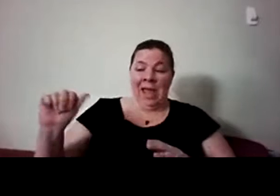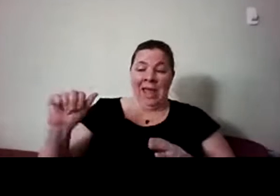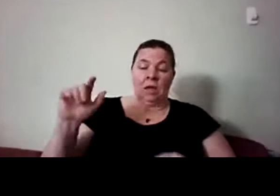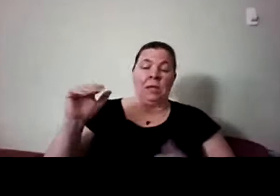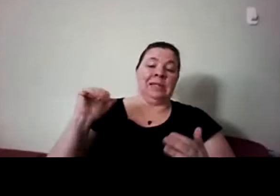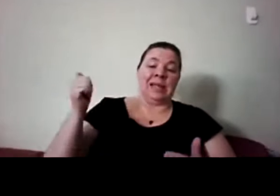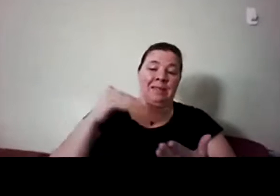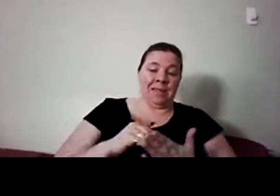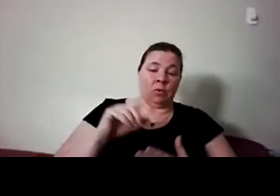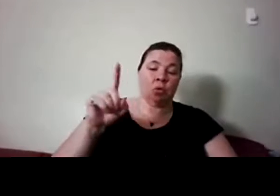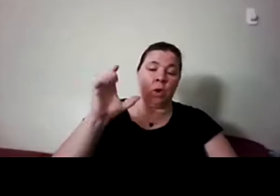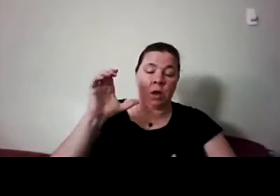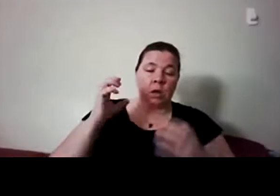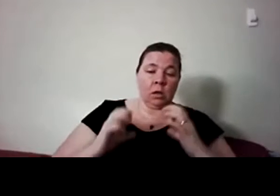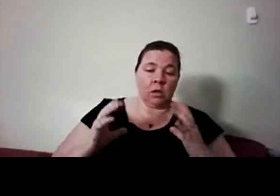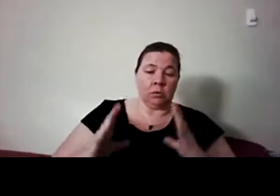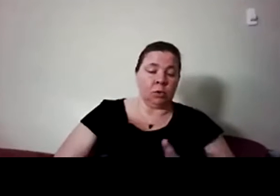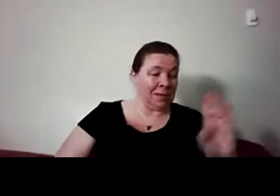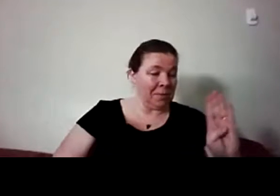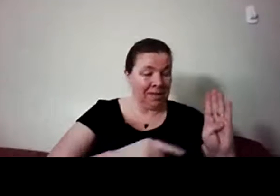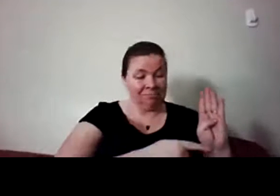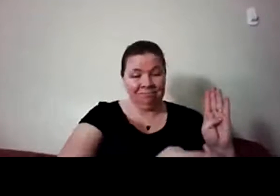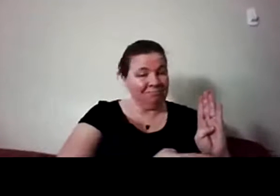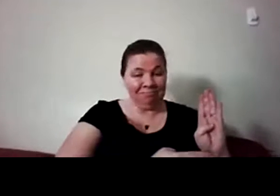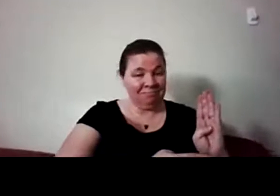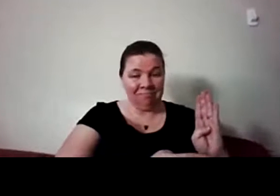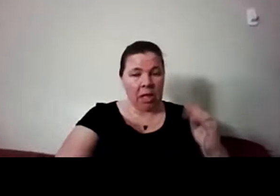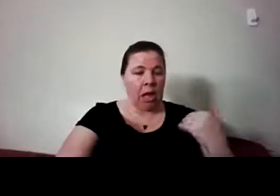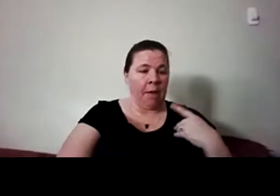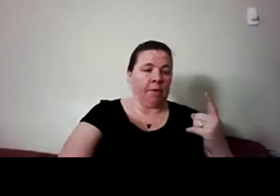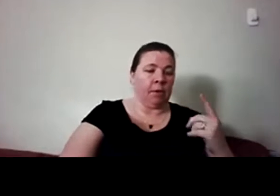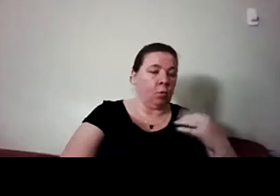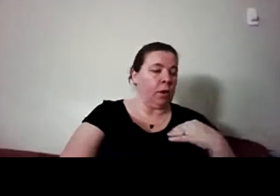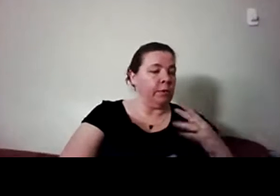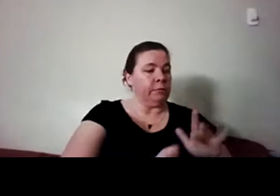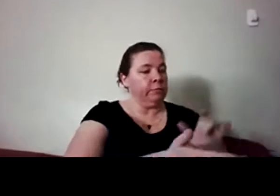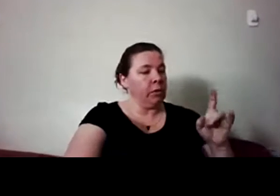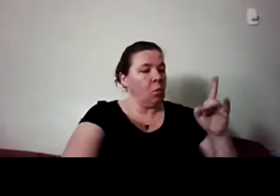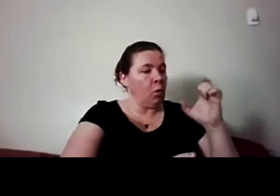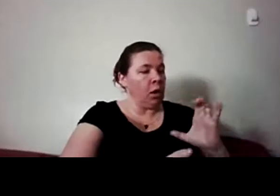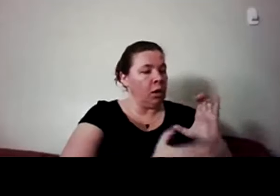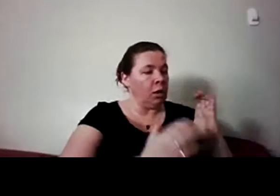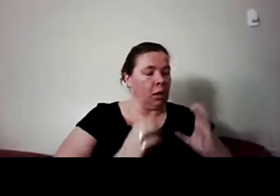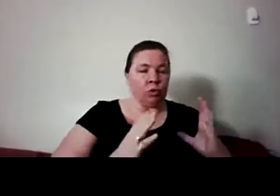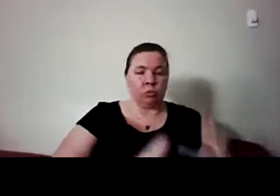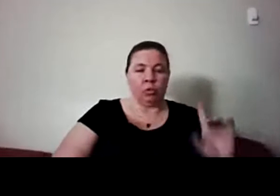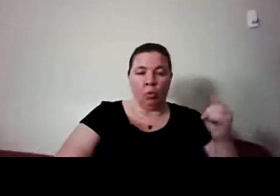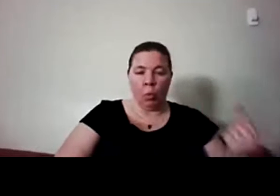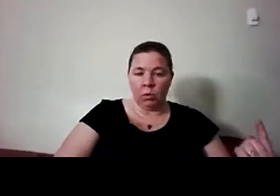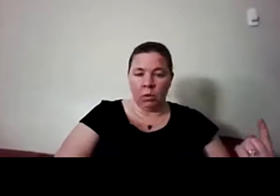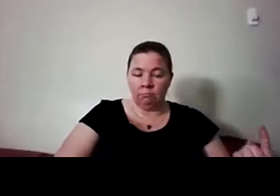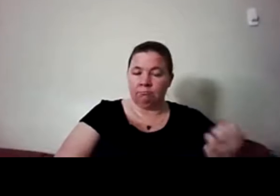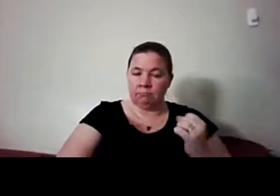10,100 customers. Founder B, on the other hand, is going to monetize on 100 customers. Now, I can assure